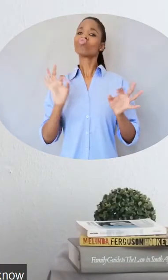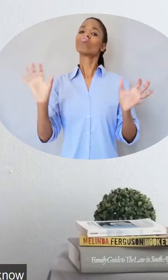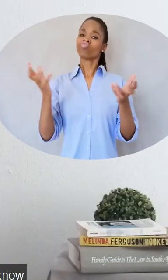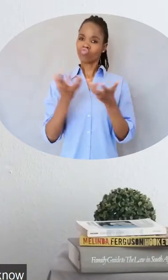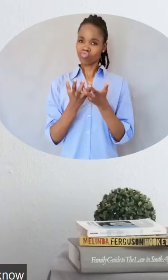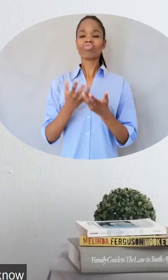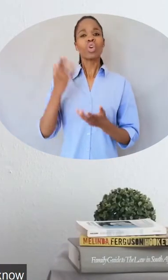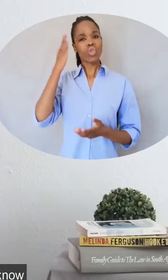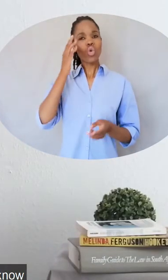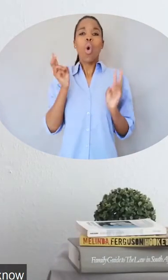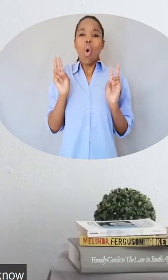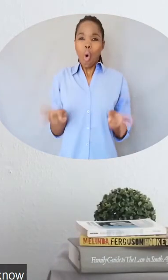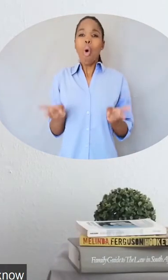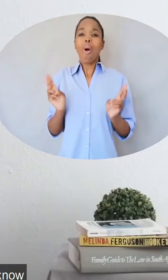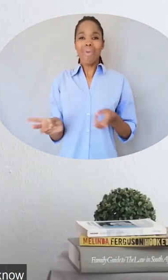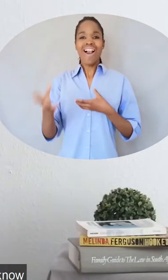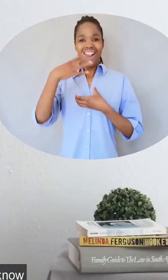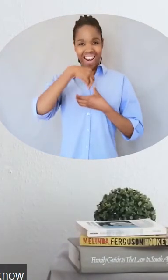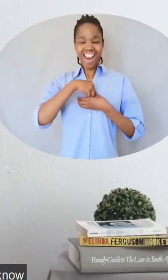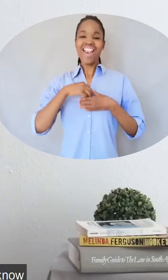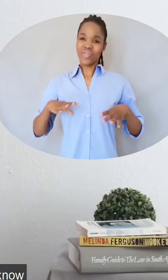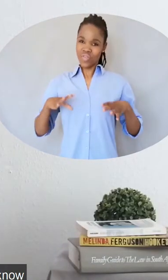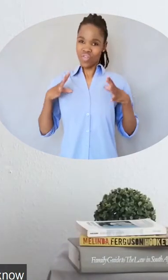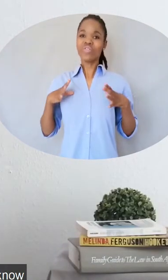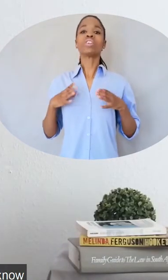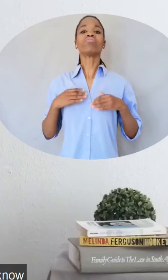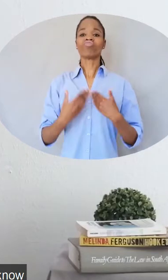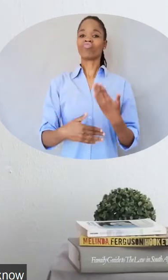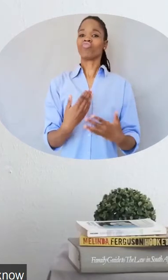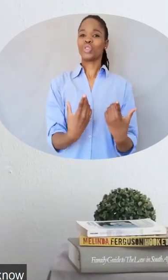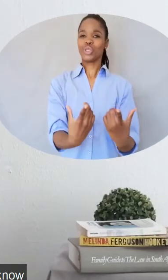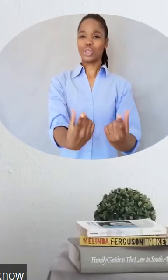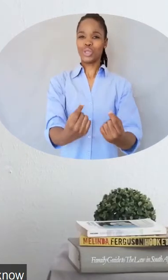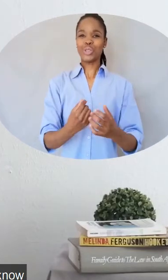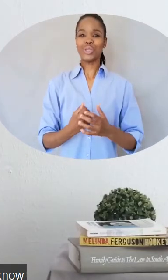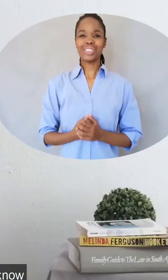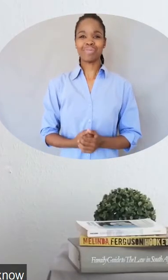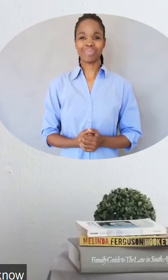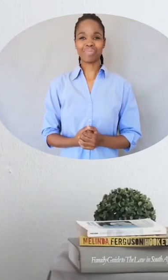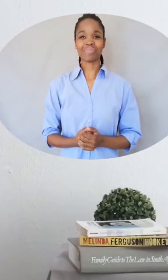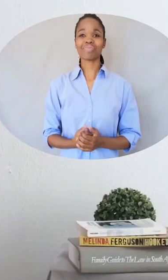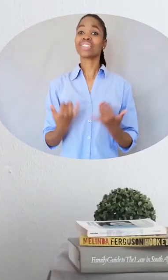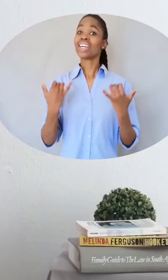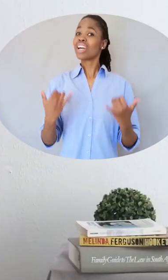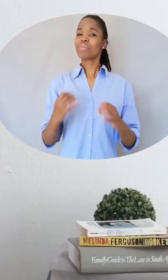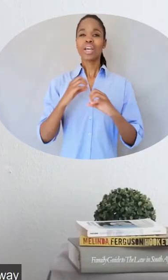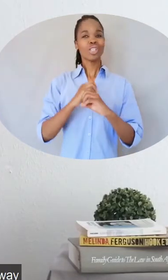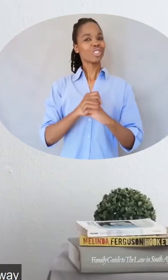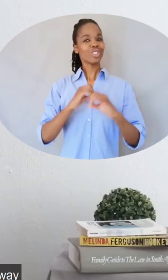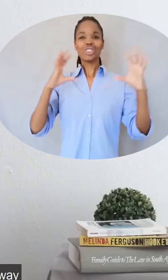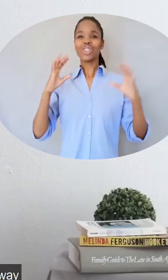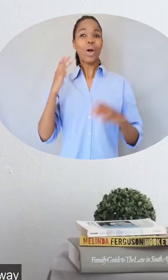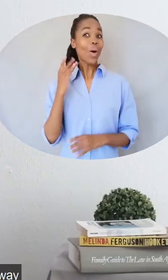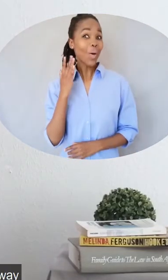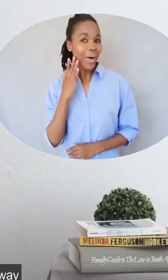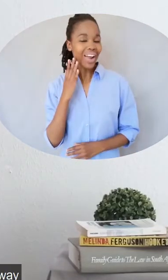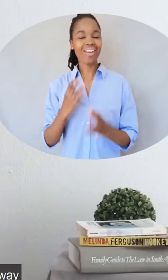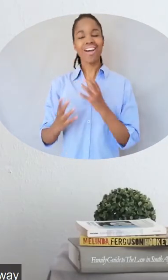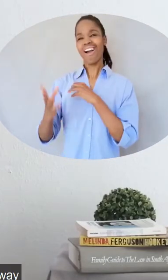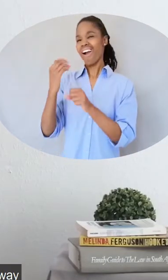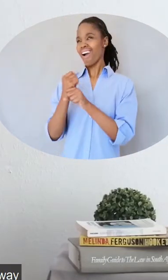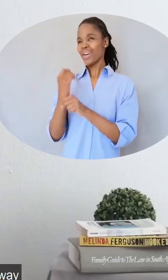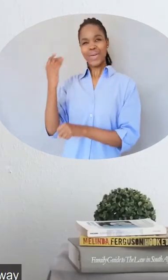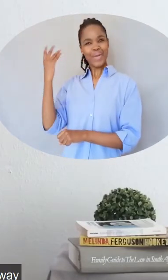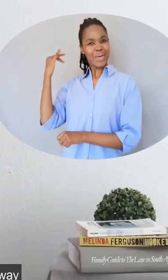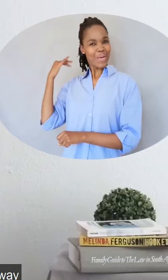the time is right, you will know naturally what you need to do. So my journey began